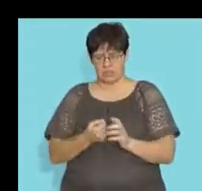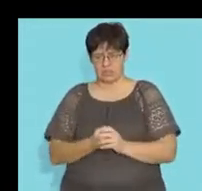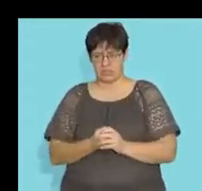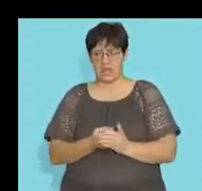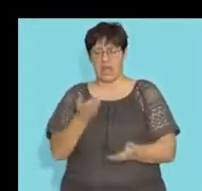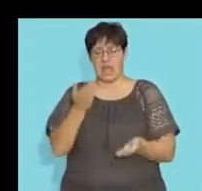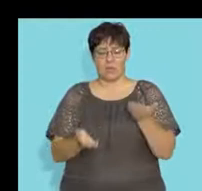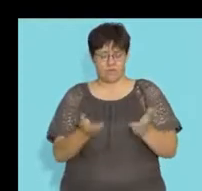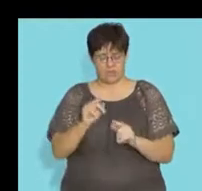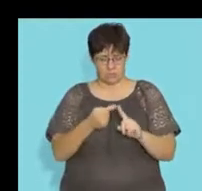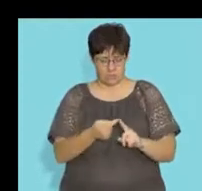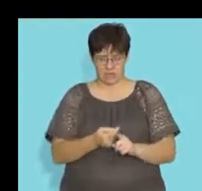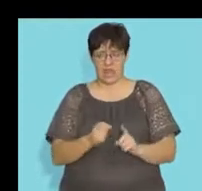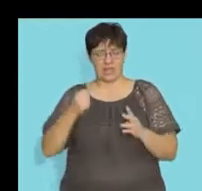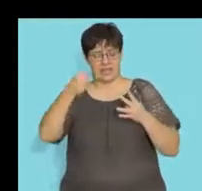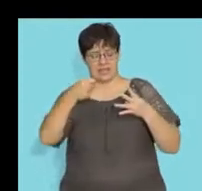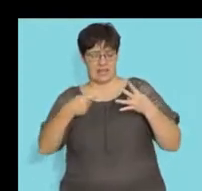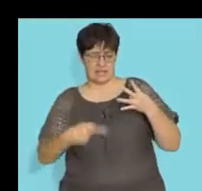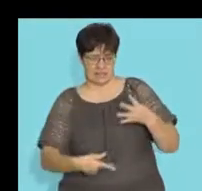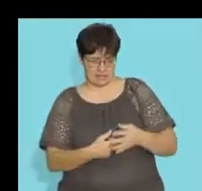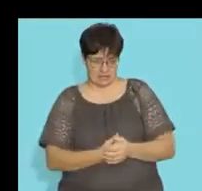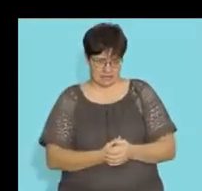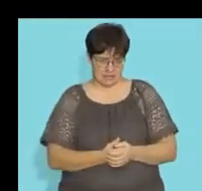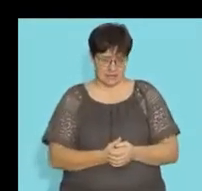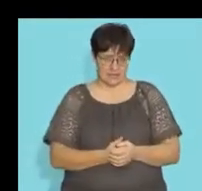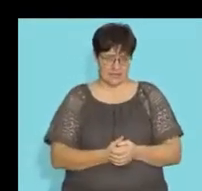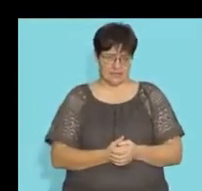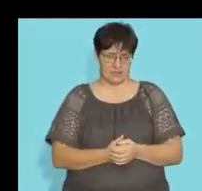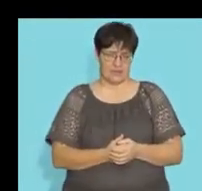endpoint, equivalence point, and indicator.